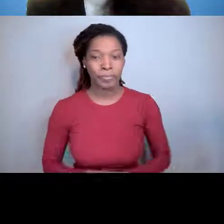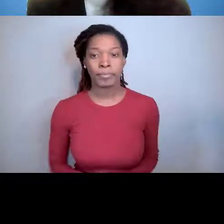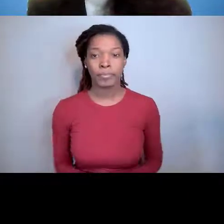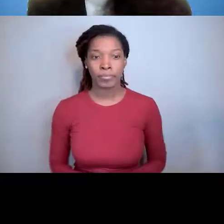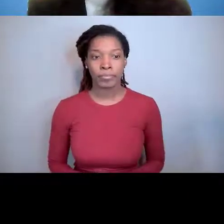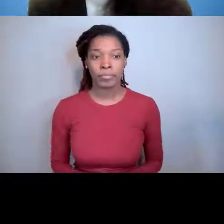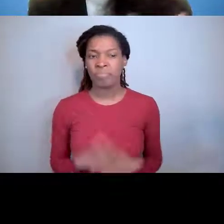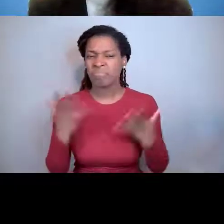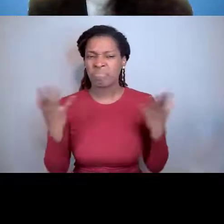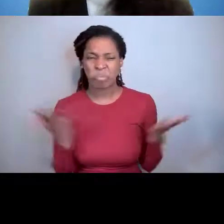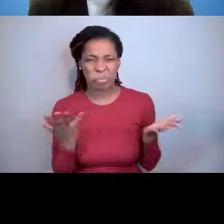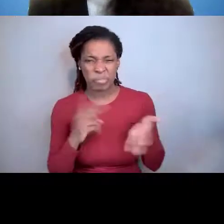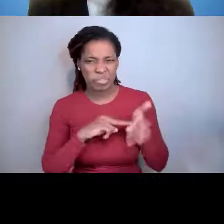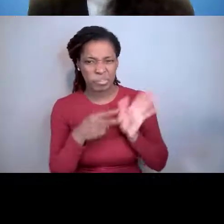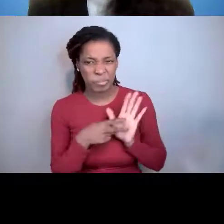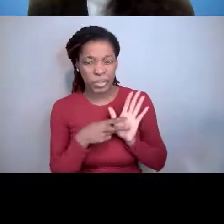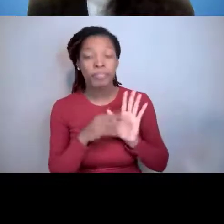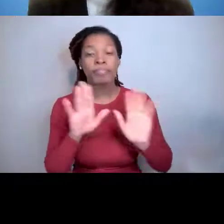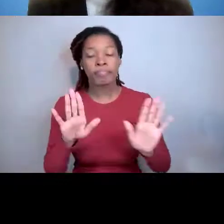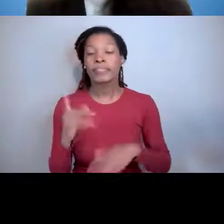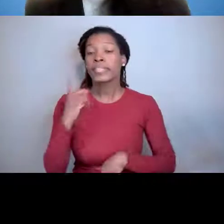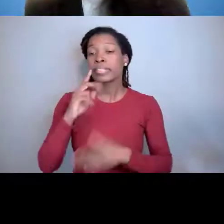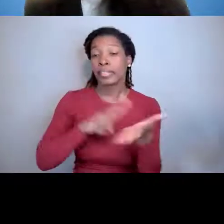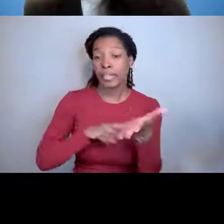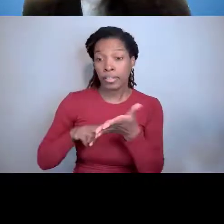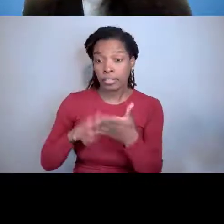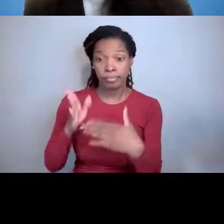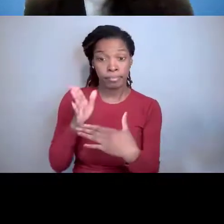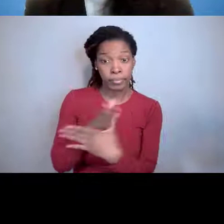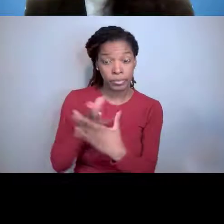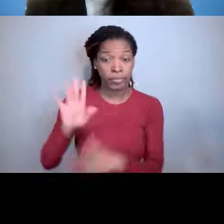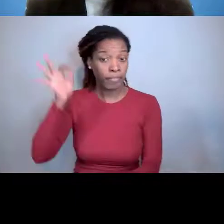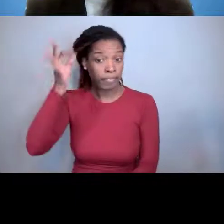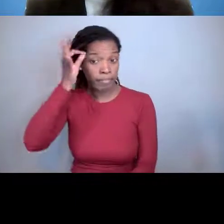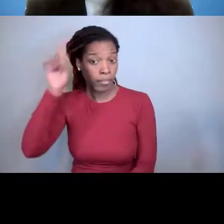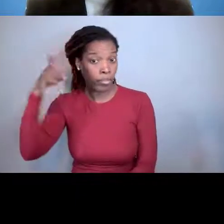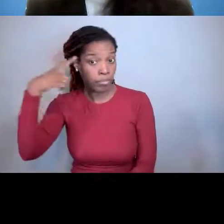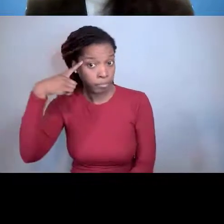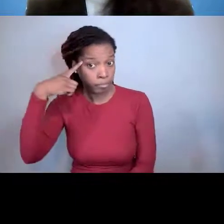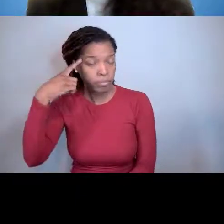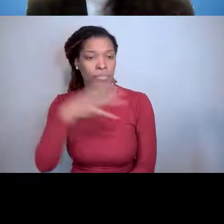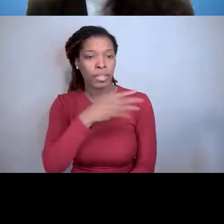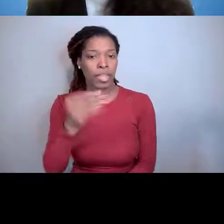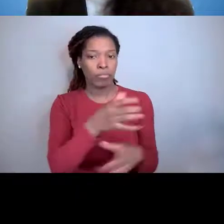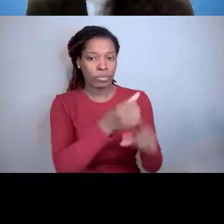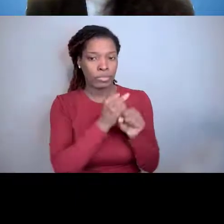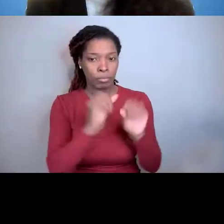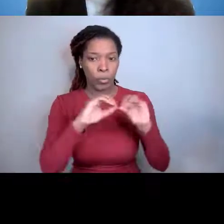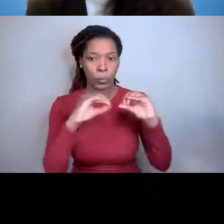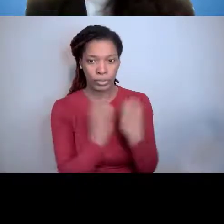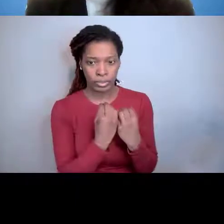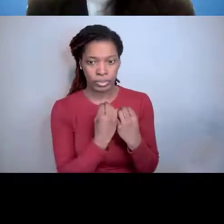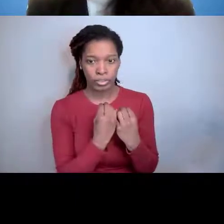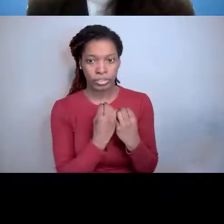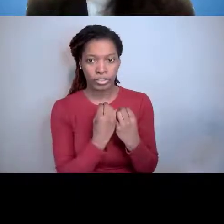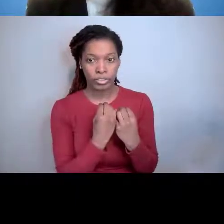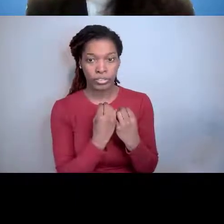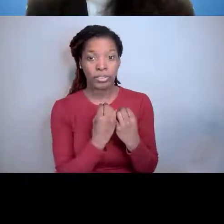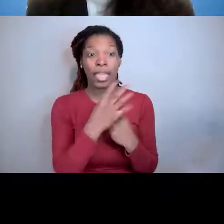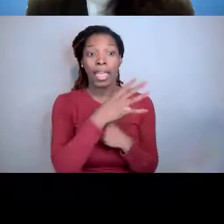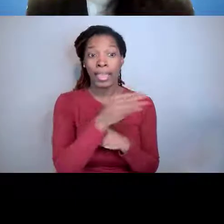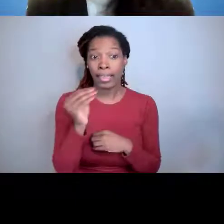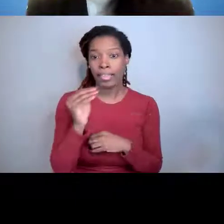like a contract between the federal government and the recipient organization and as well